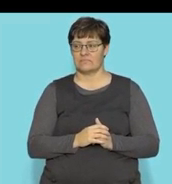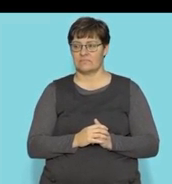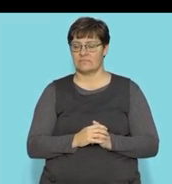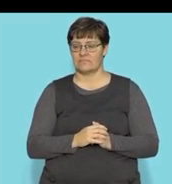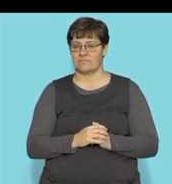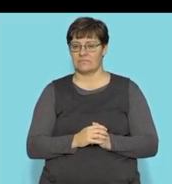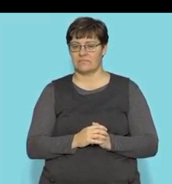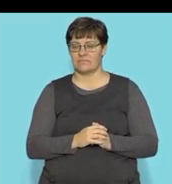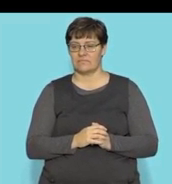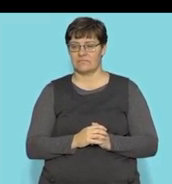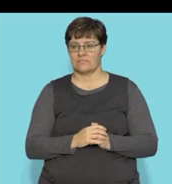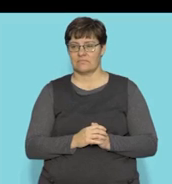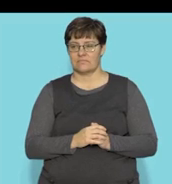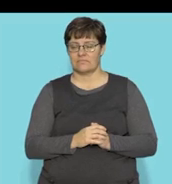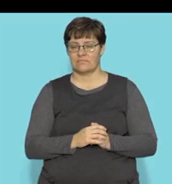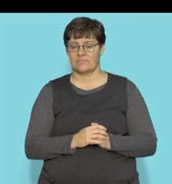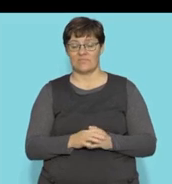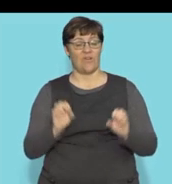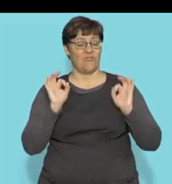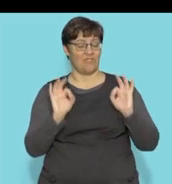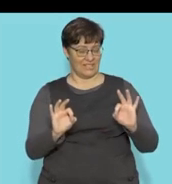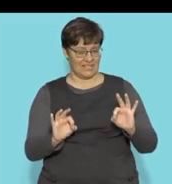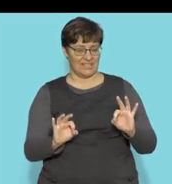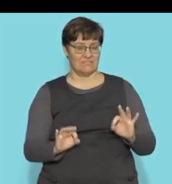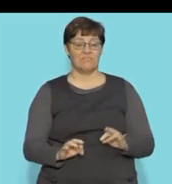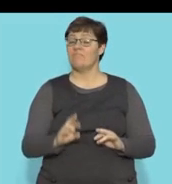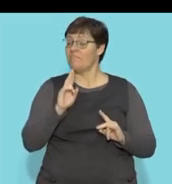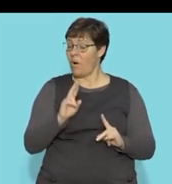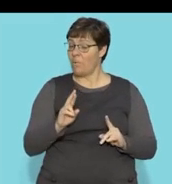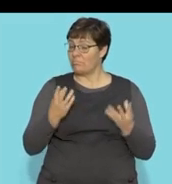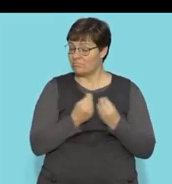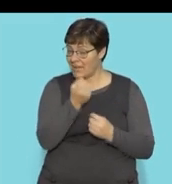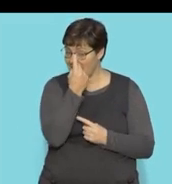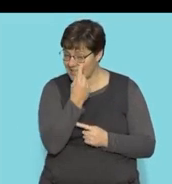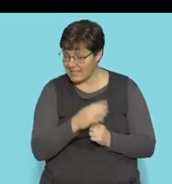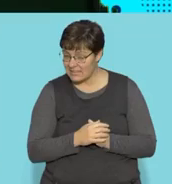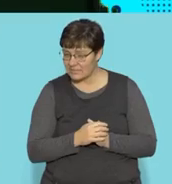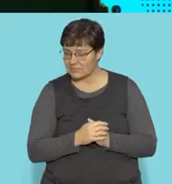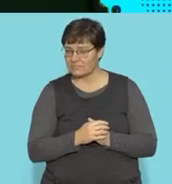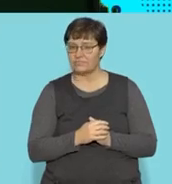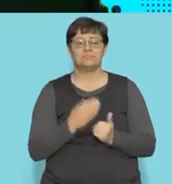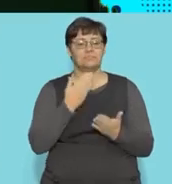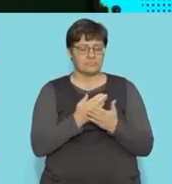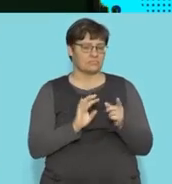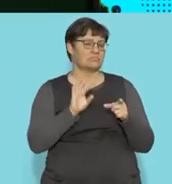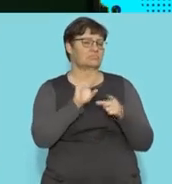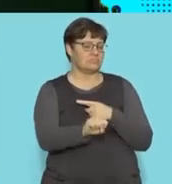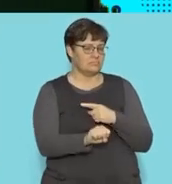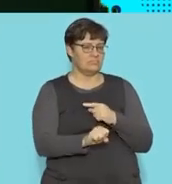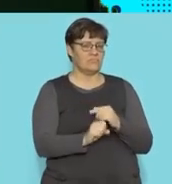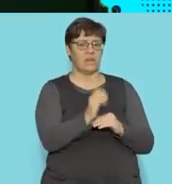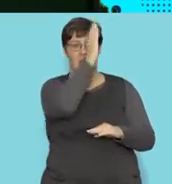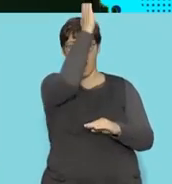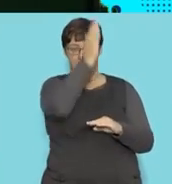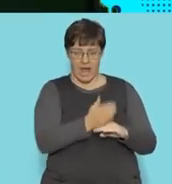is 13 centimeters. Great everyone, so I hope that you're with me so far. I was able to